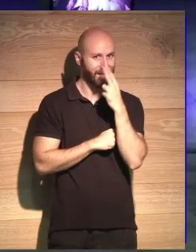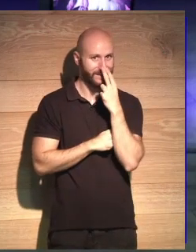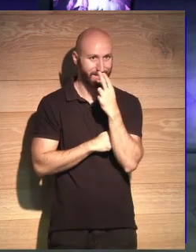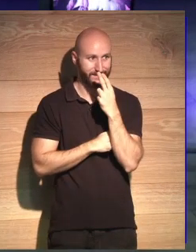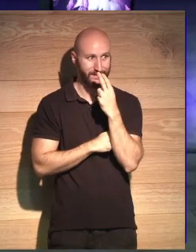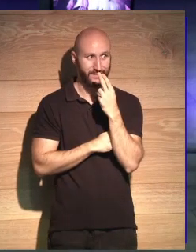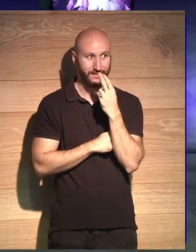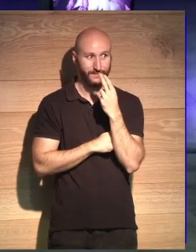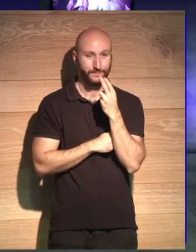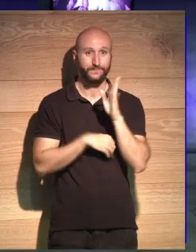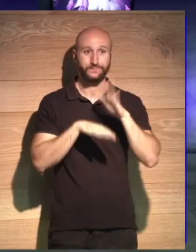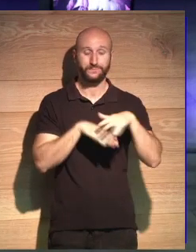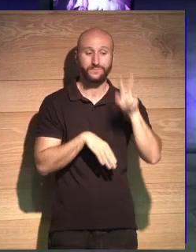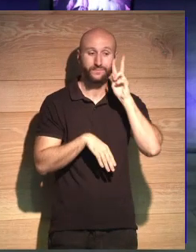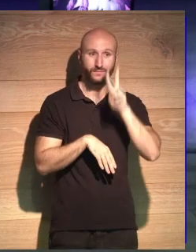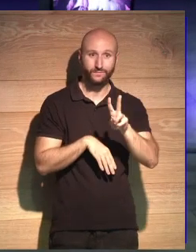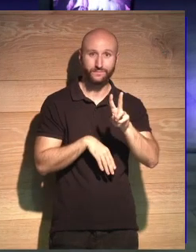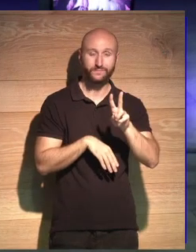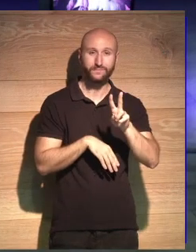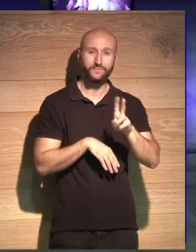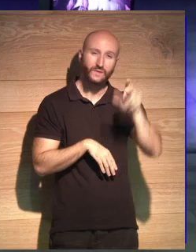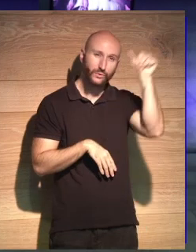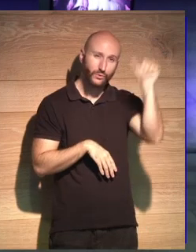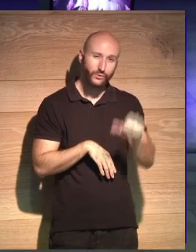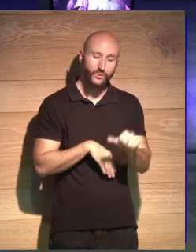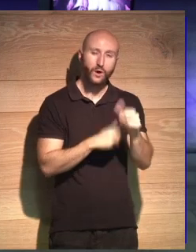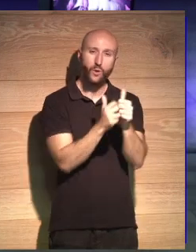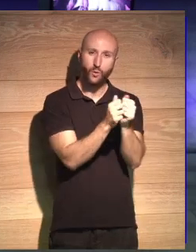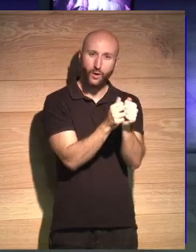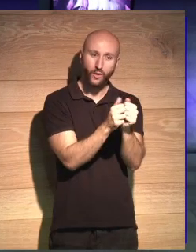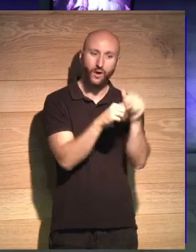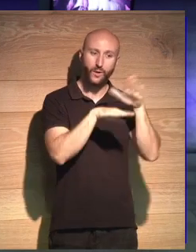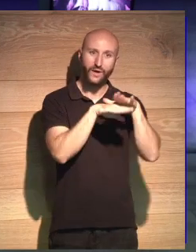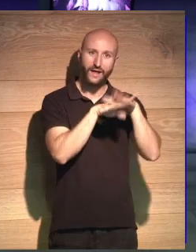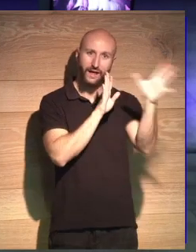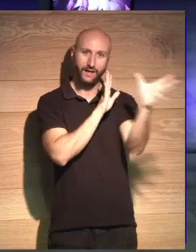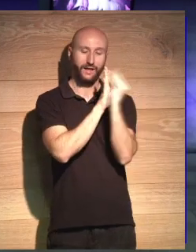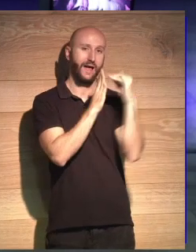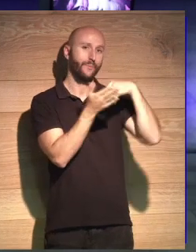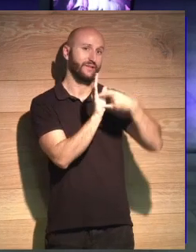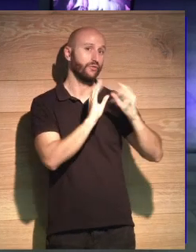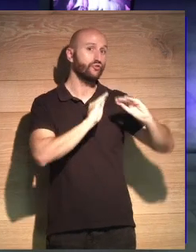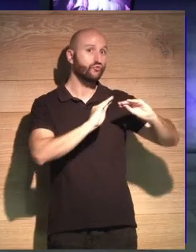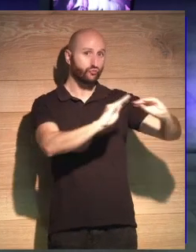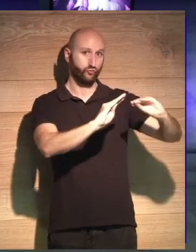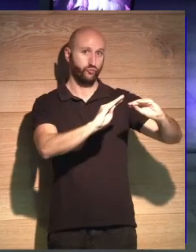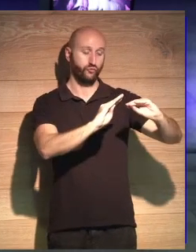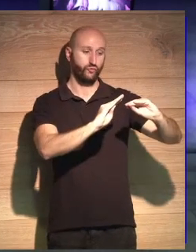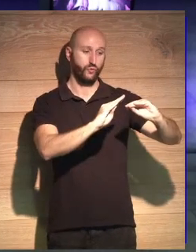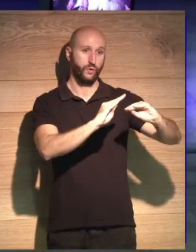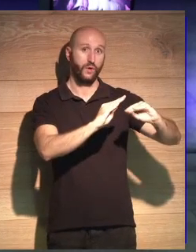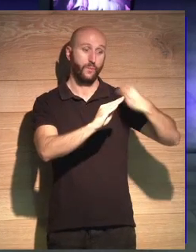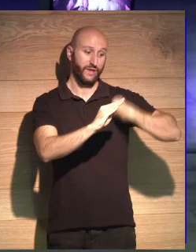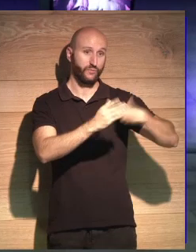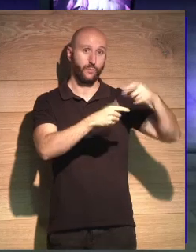to teach. But the truth is that they're not working with Fortnite, but they're obtaining the skills